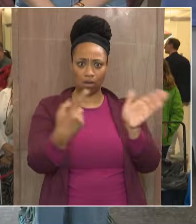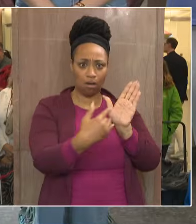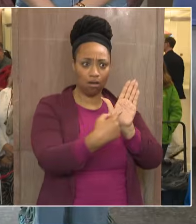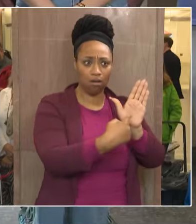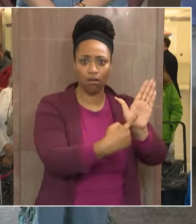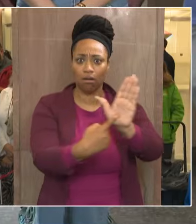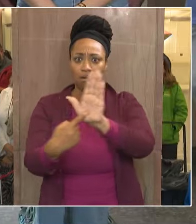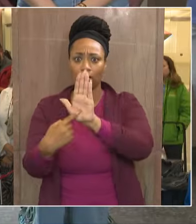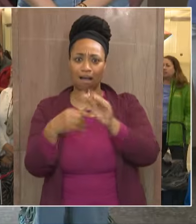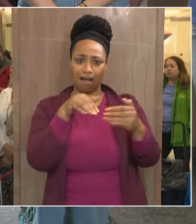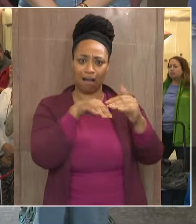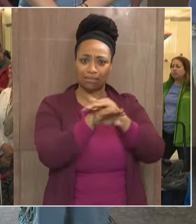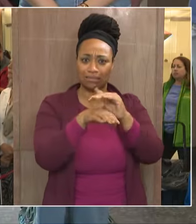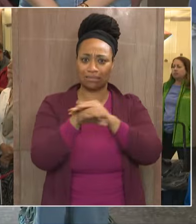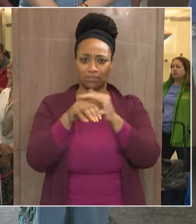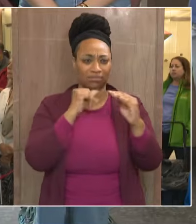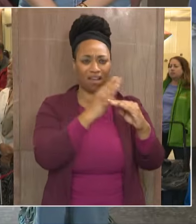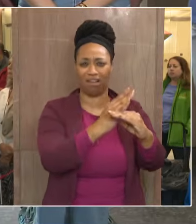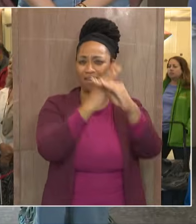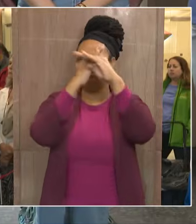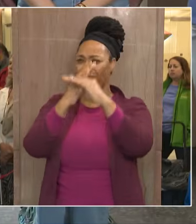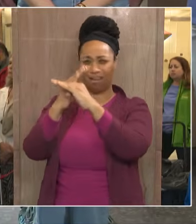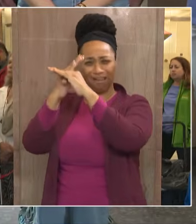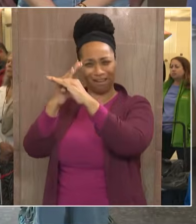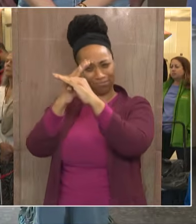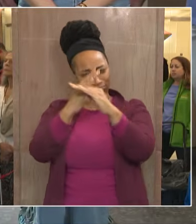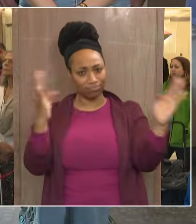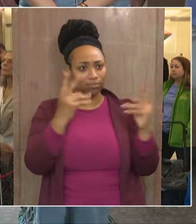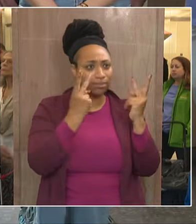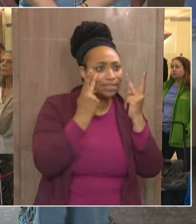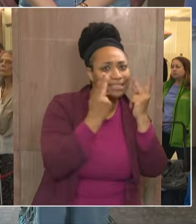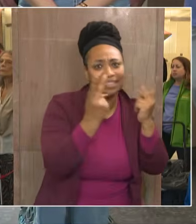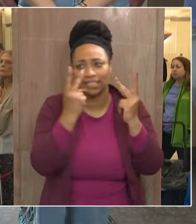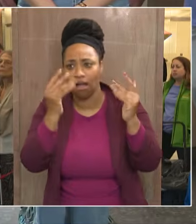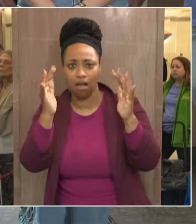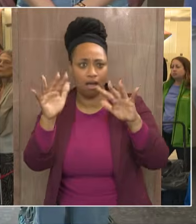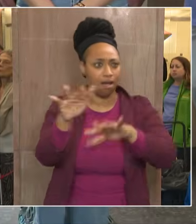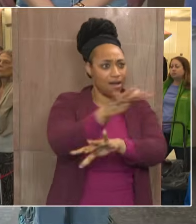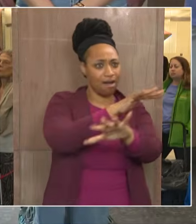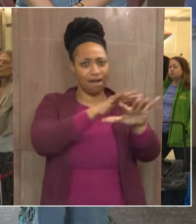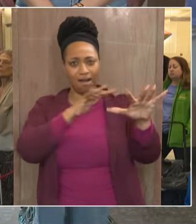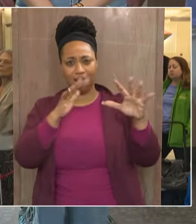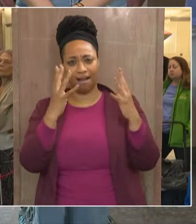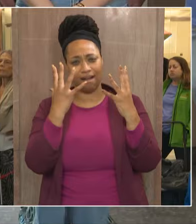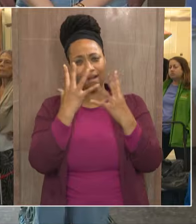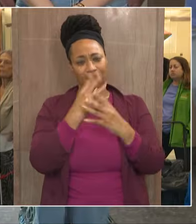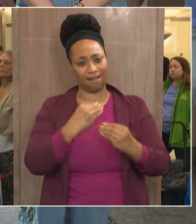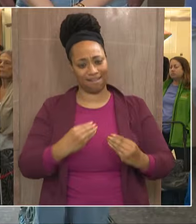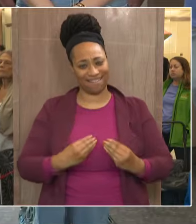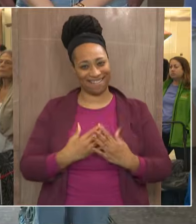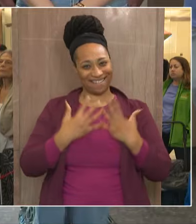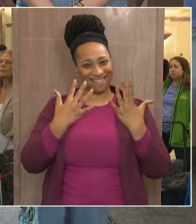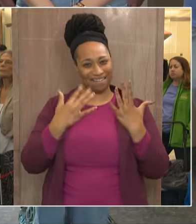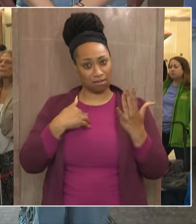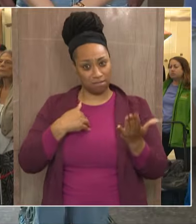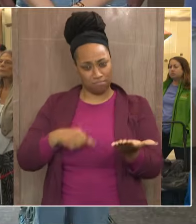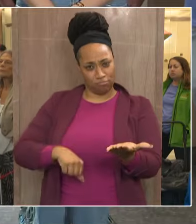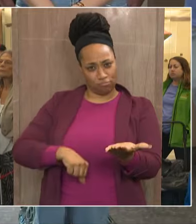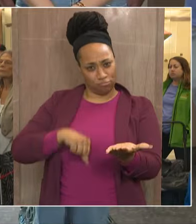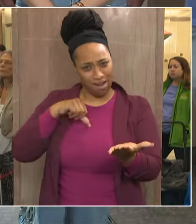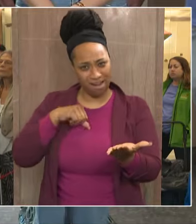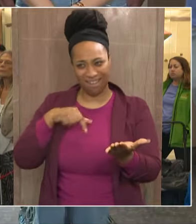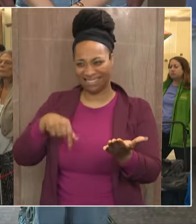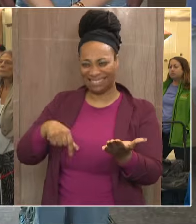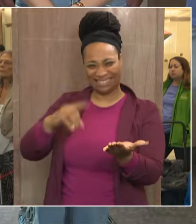equal and free. It instills a sense of pride in our community And when the art is playful and interactive,